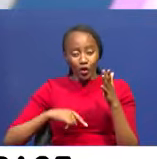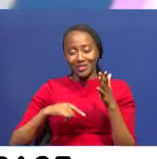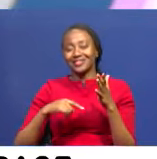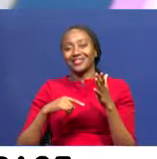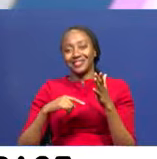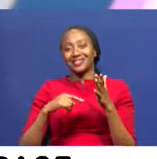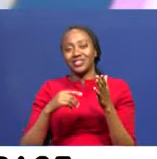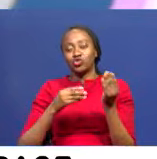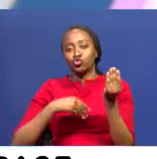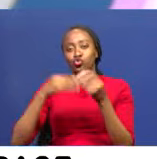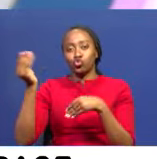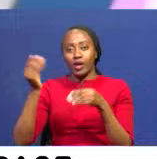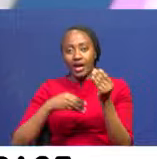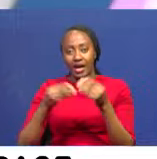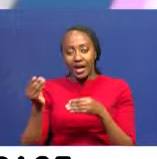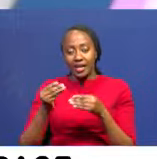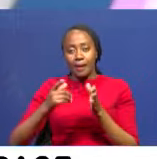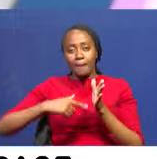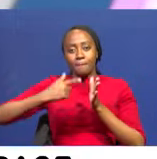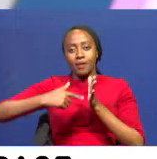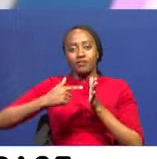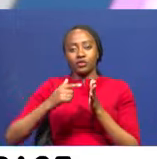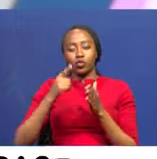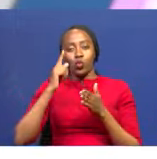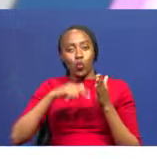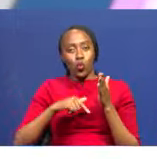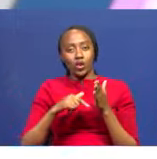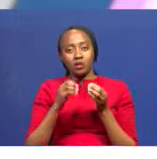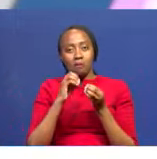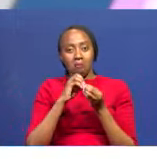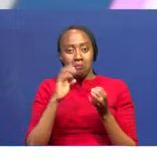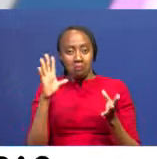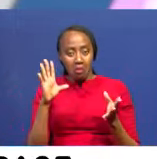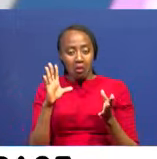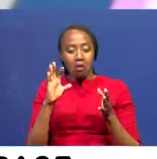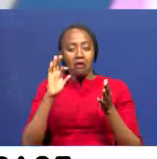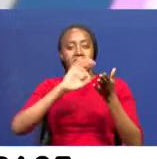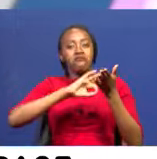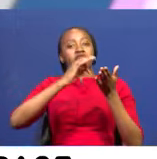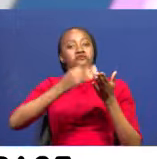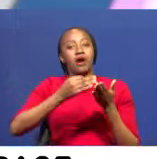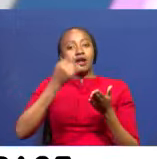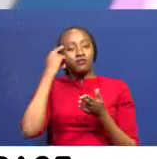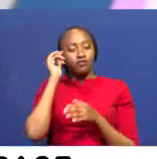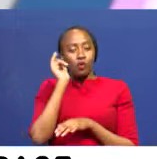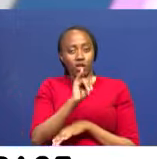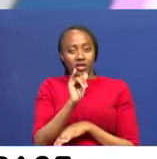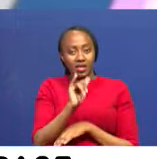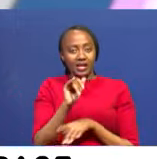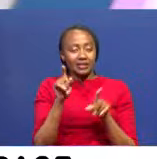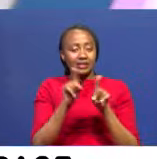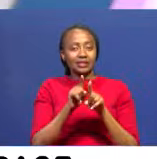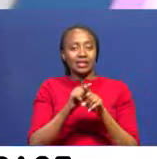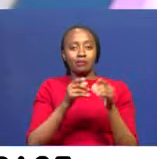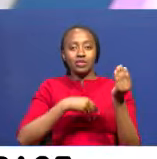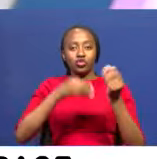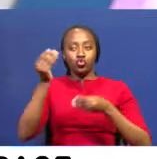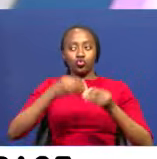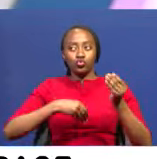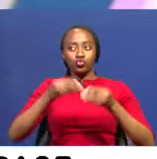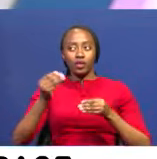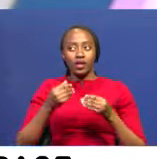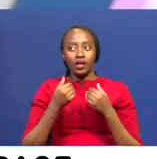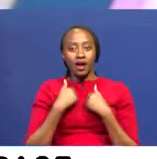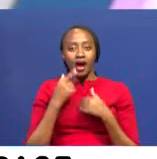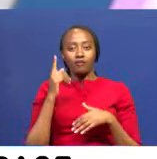one, more accessible or more vibrant from a funding perspective and also from a trade perspective in terms